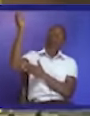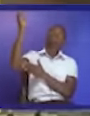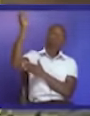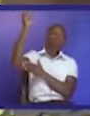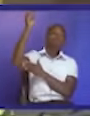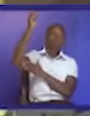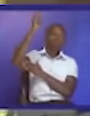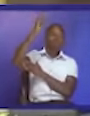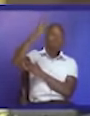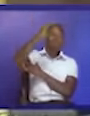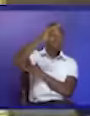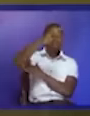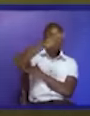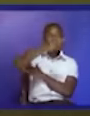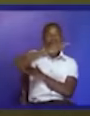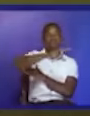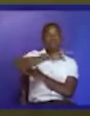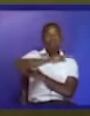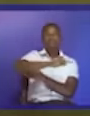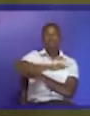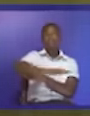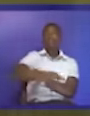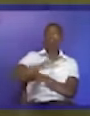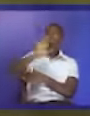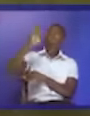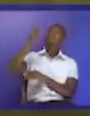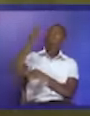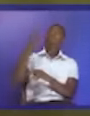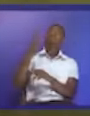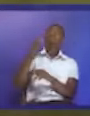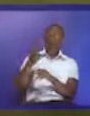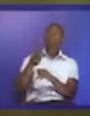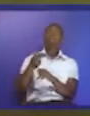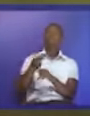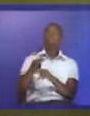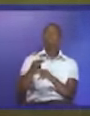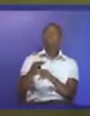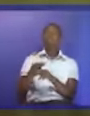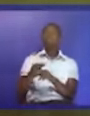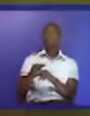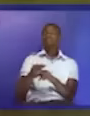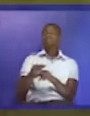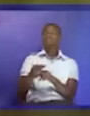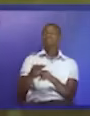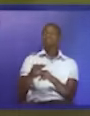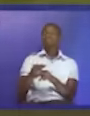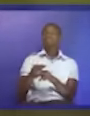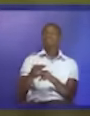same, your name is to be